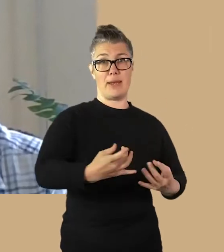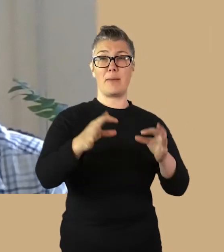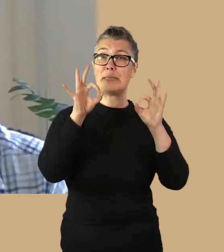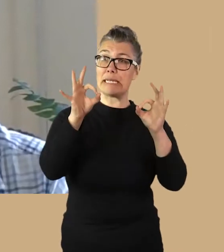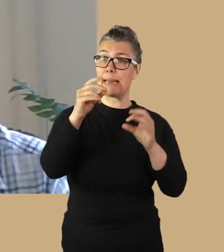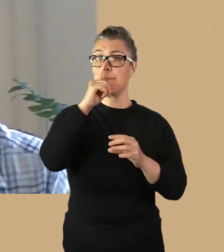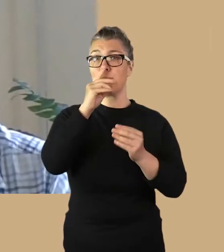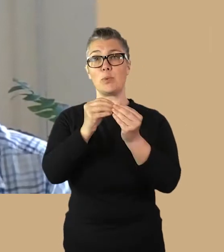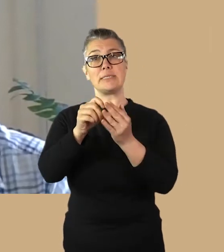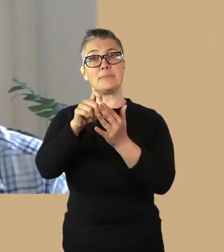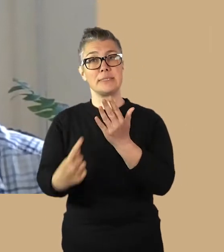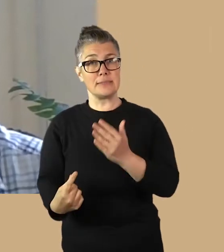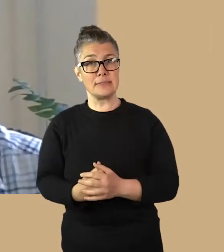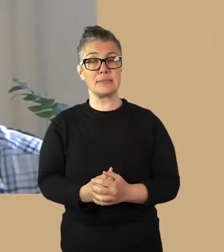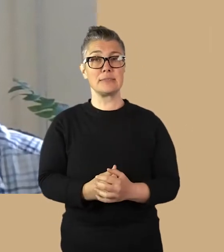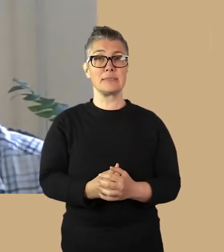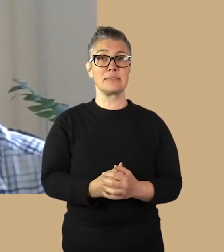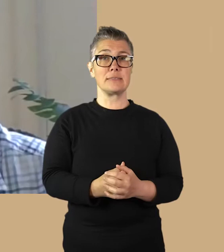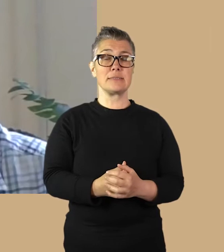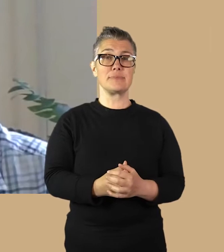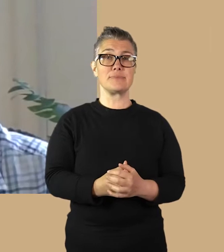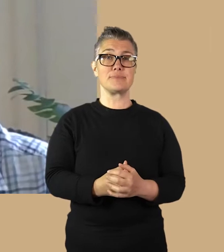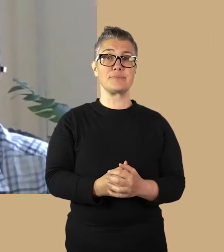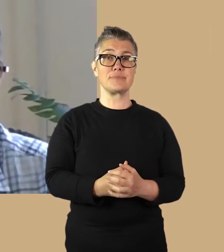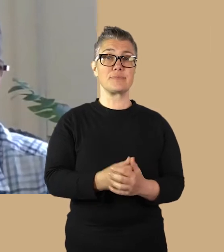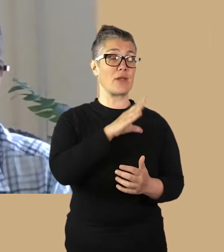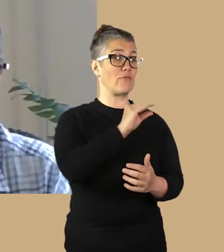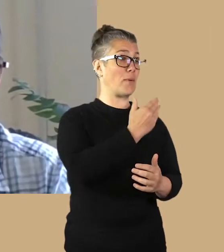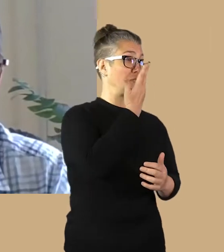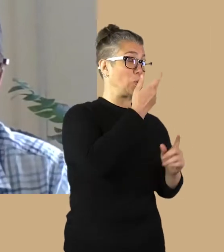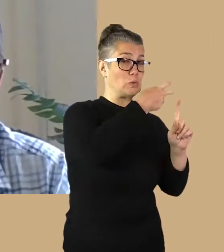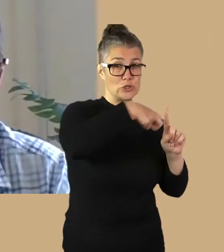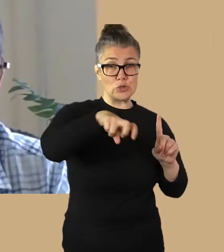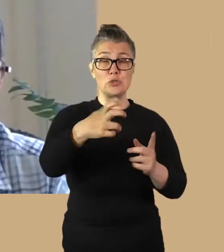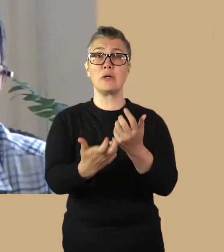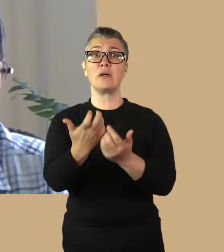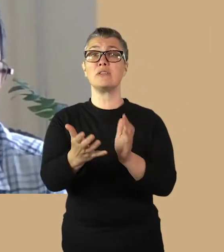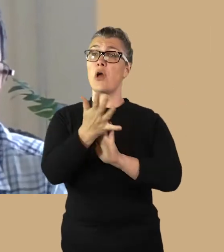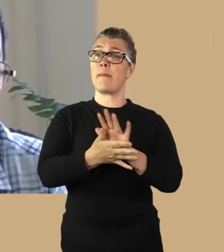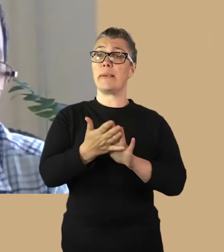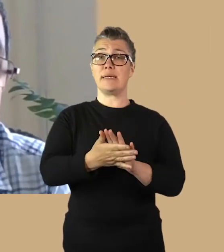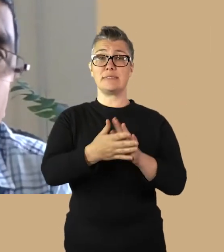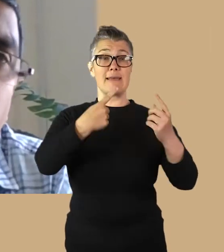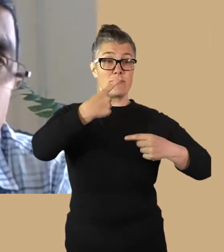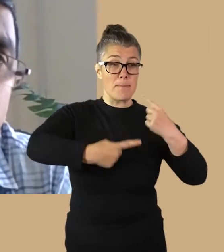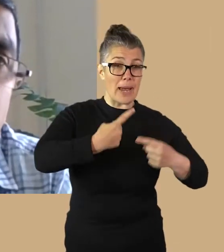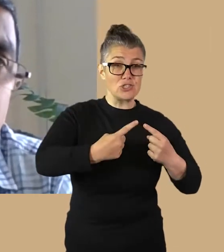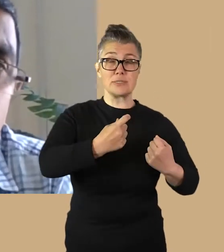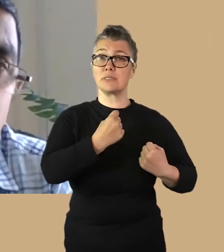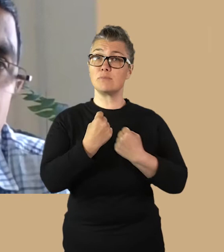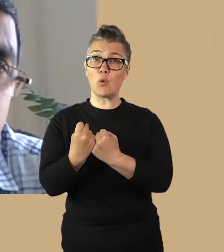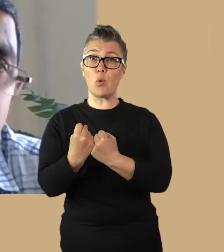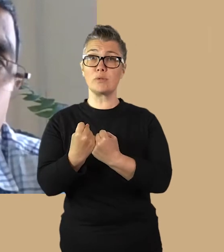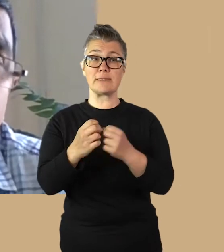with disabilities, and for them to be provided information and supports that are available